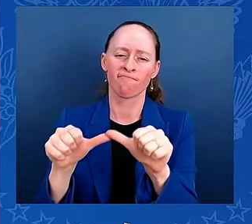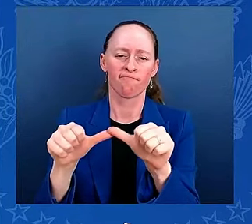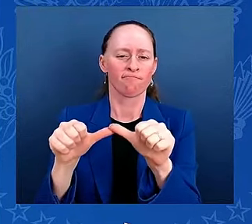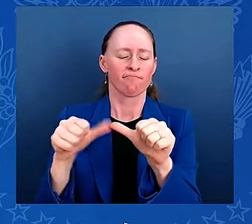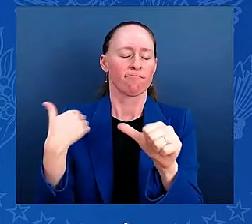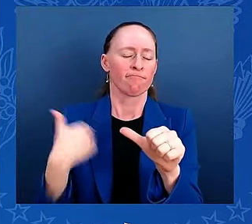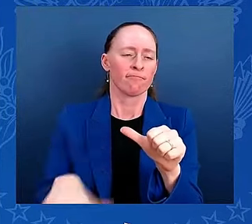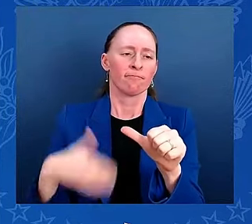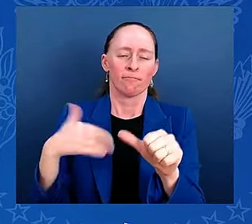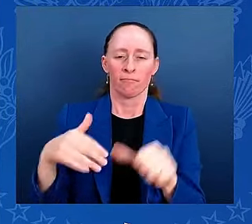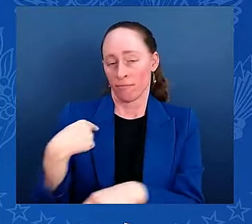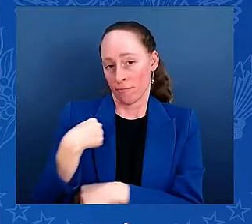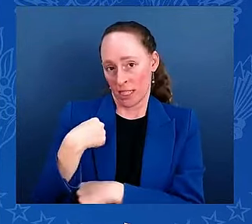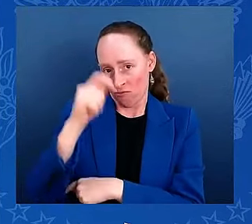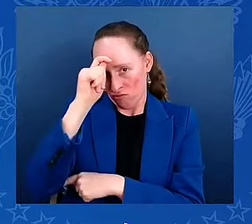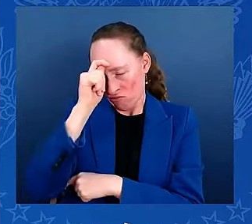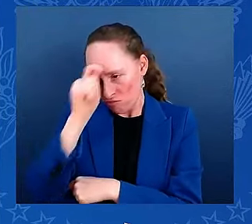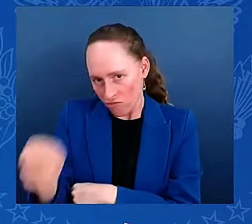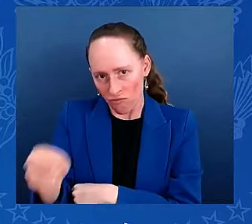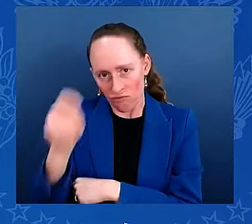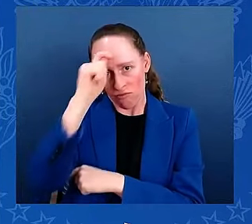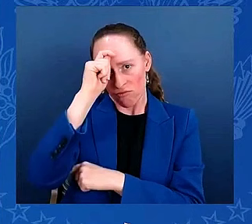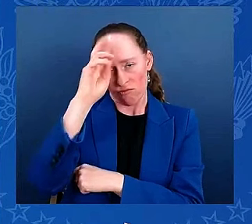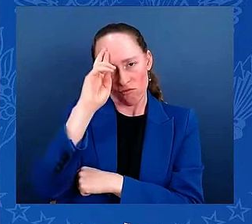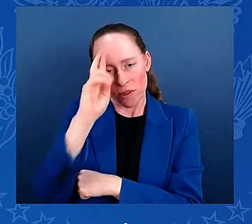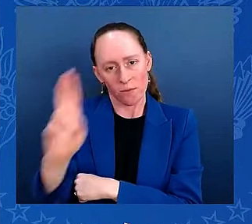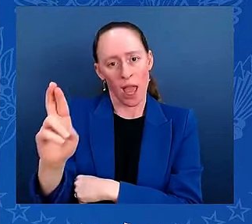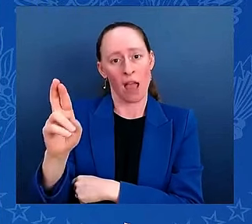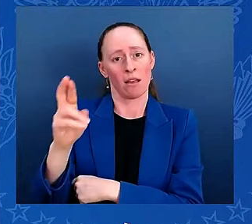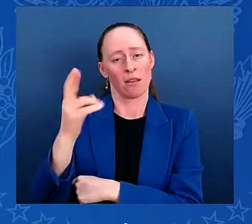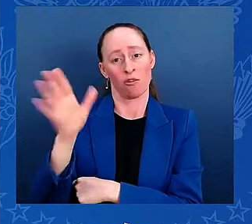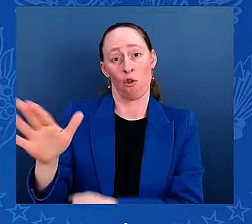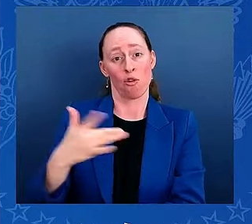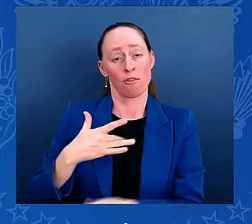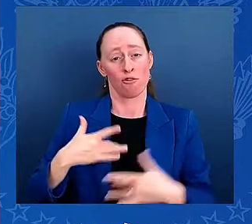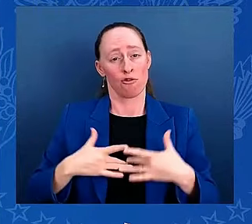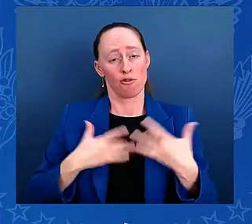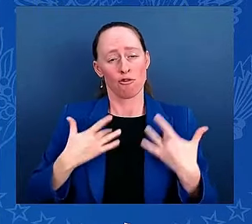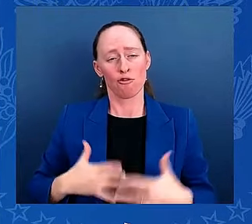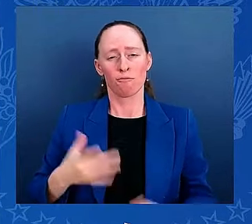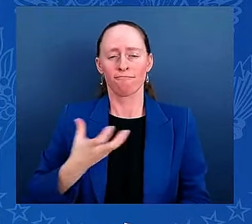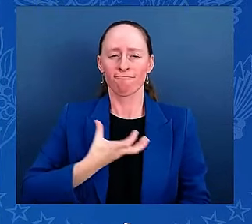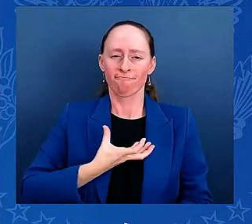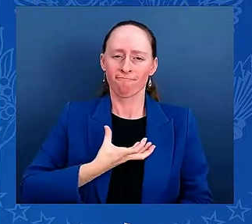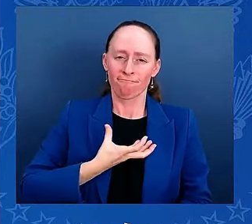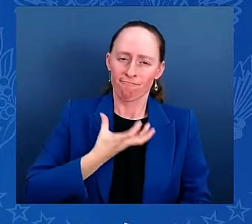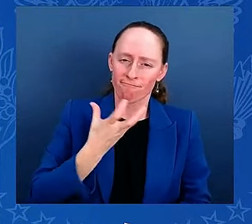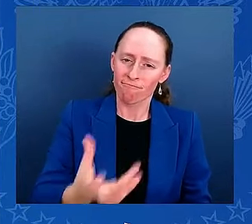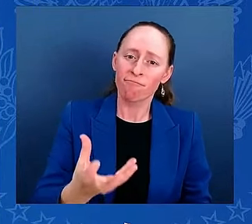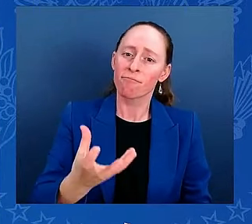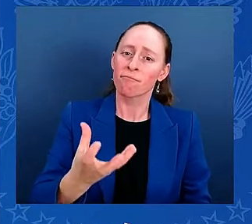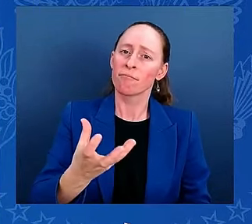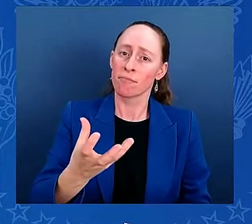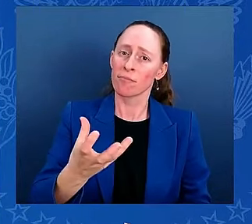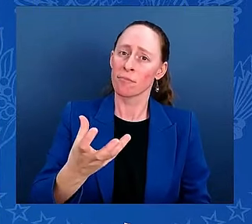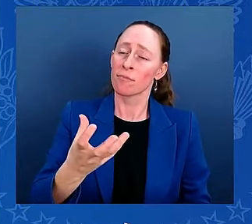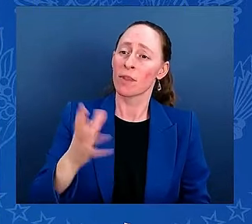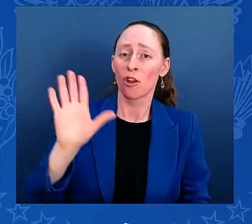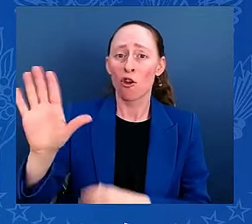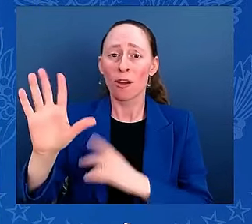entire team should be proud of the campaign they ran. You know, the struggle for the soul of